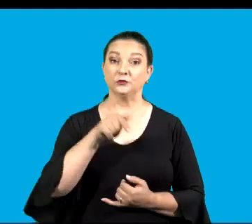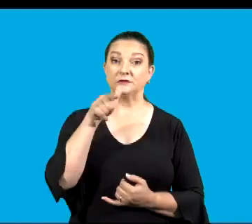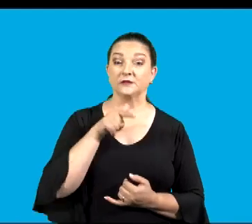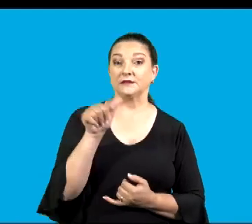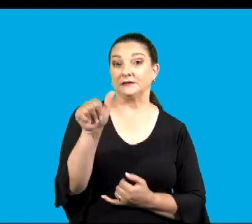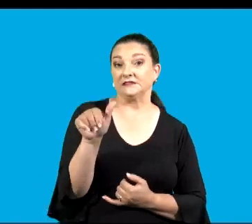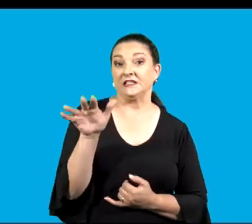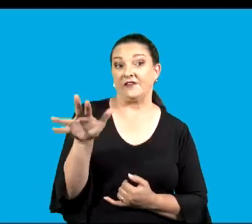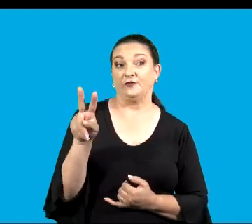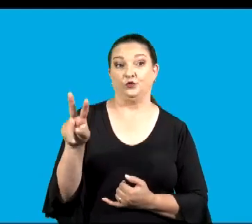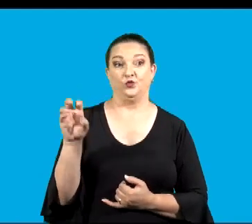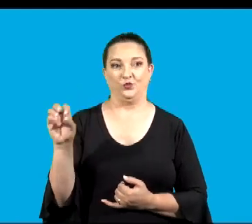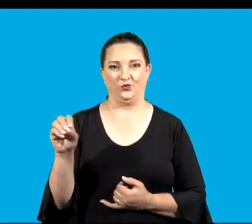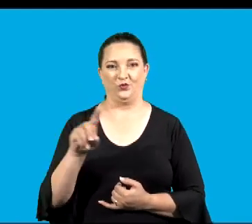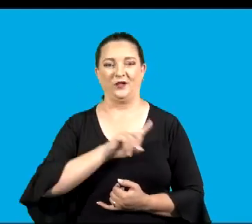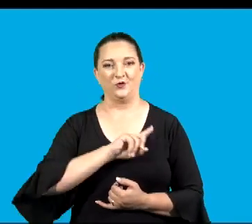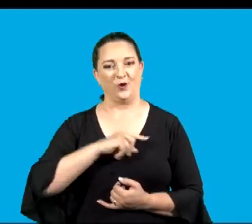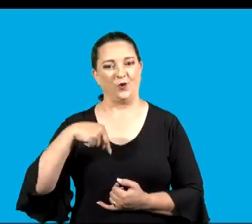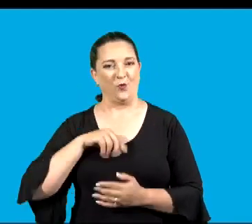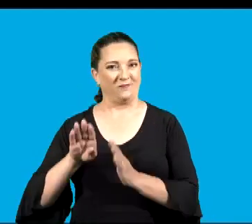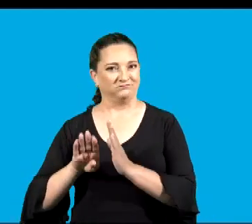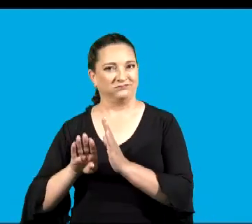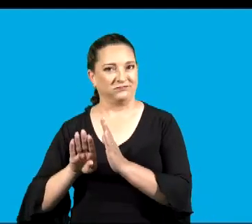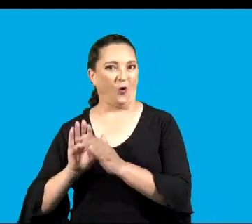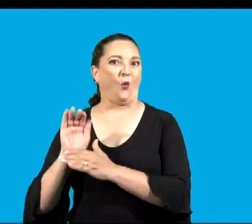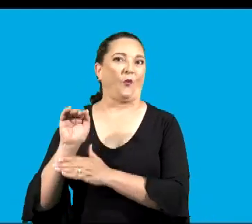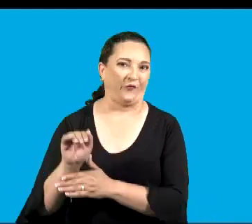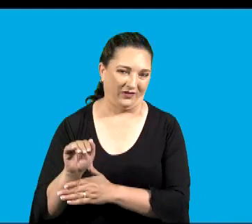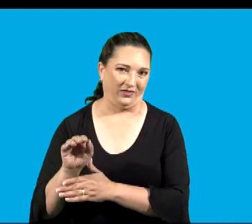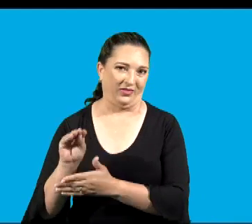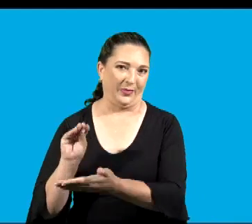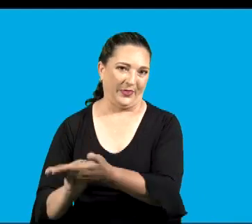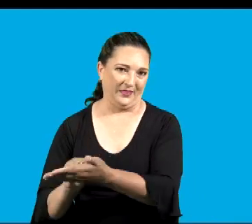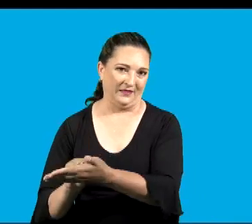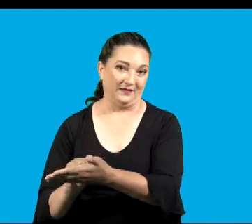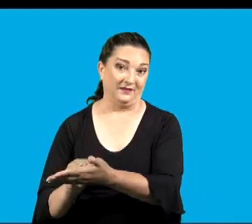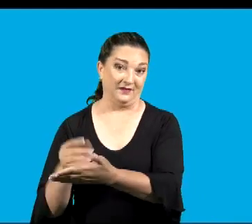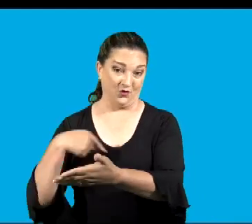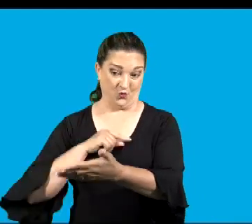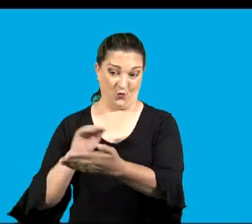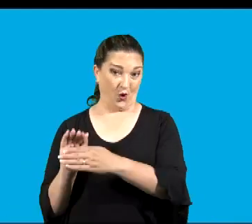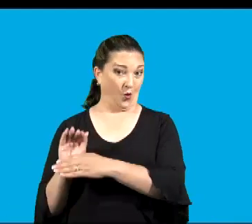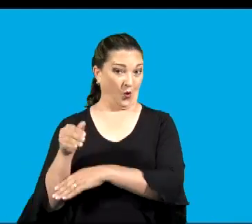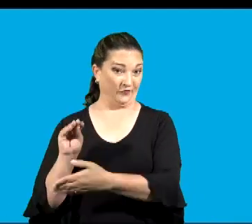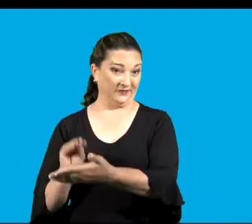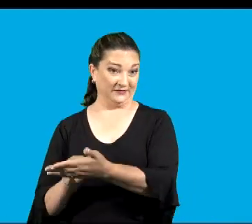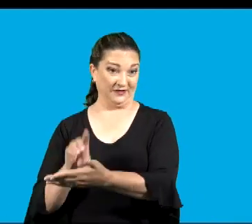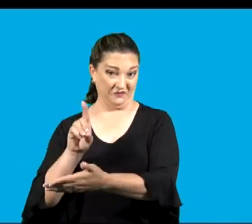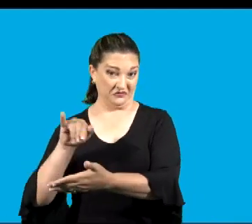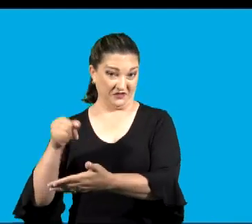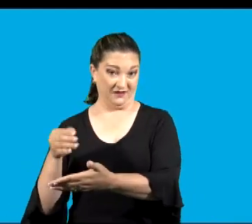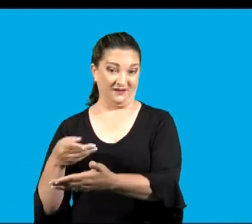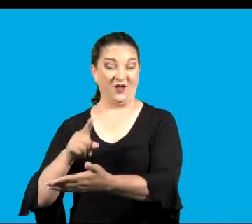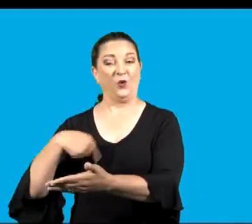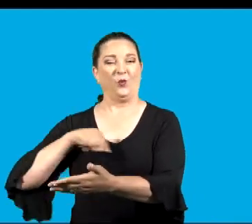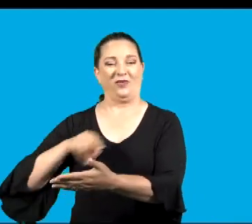65.2. So, we overstated in the debtors control account. Once we overstate in the DJ, that means we